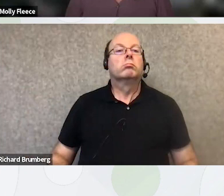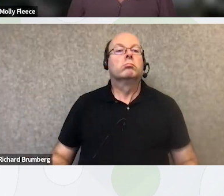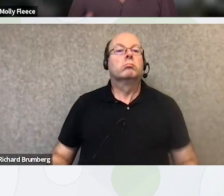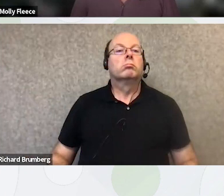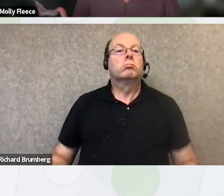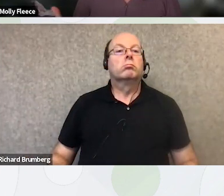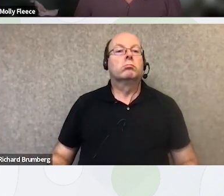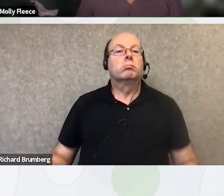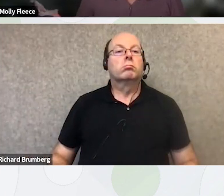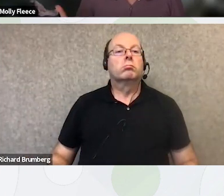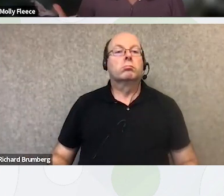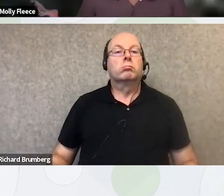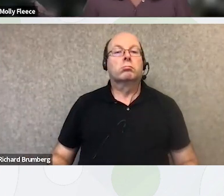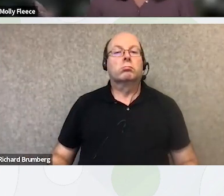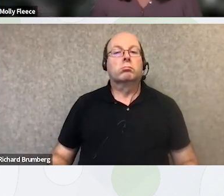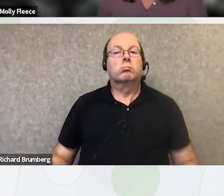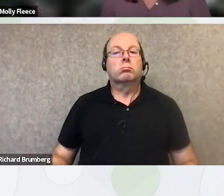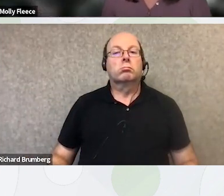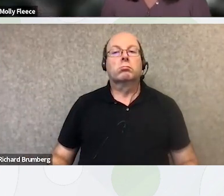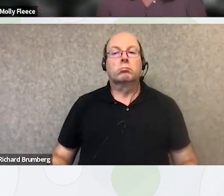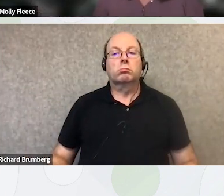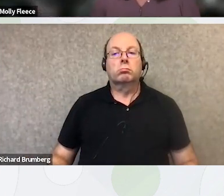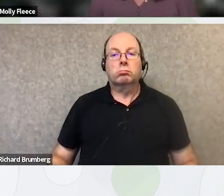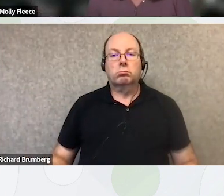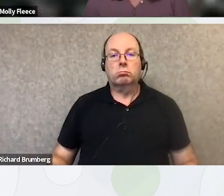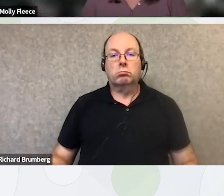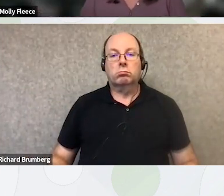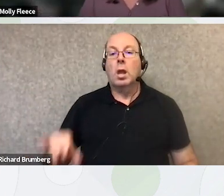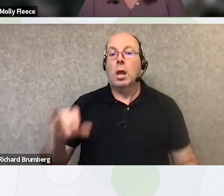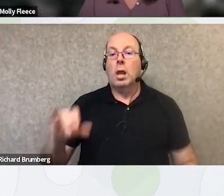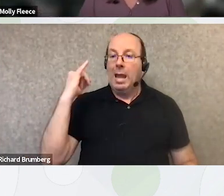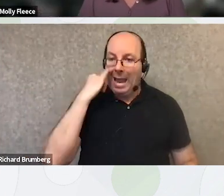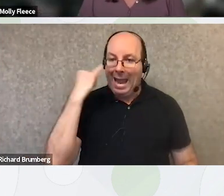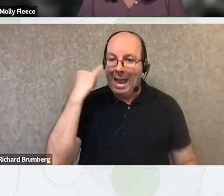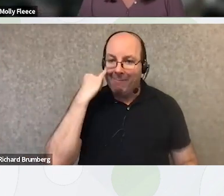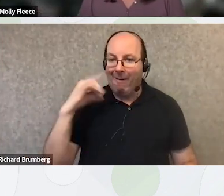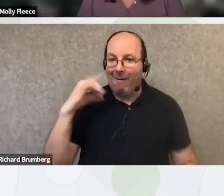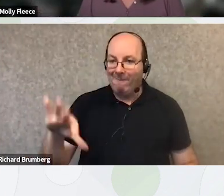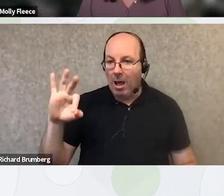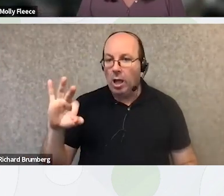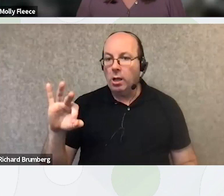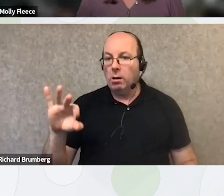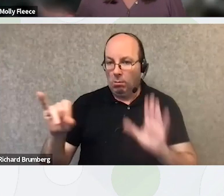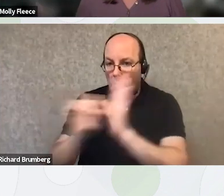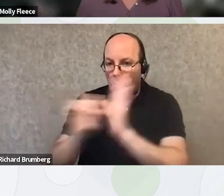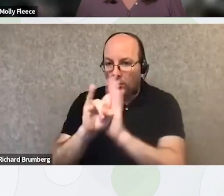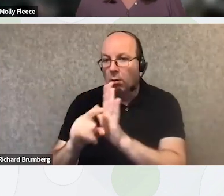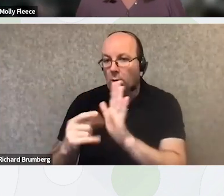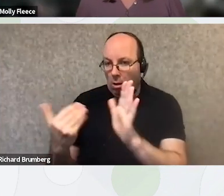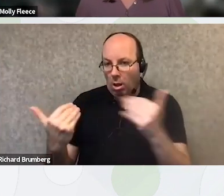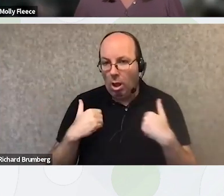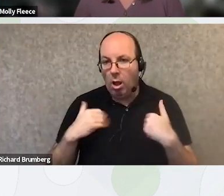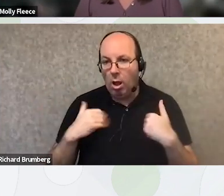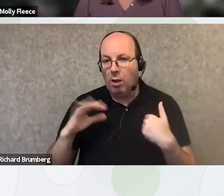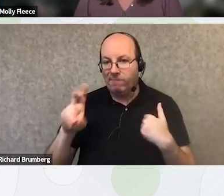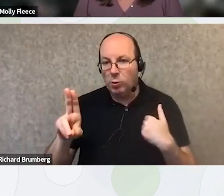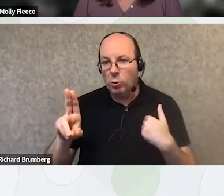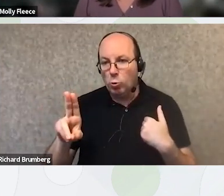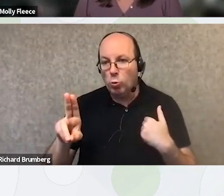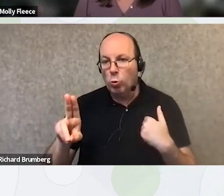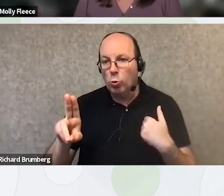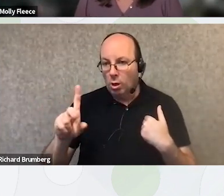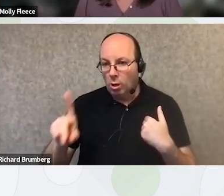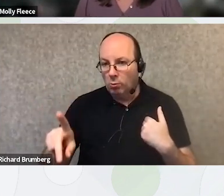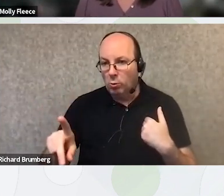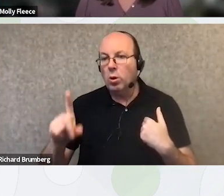is one lab-confirmed influenza positive case identified, an outbreak may occur. And then when